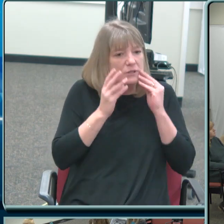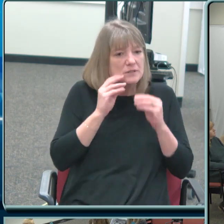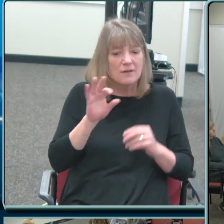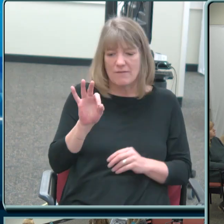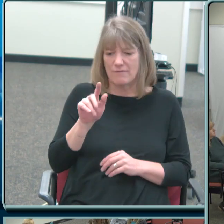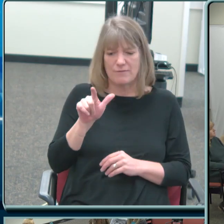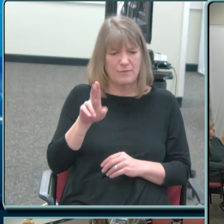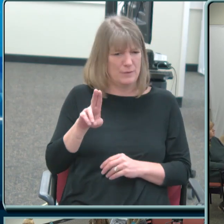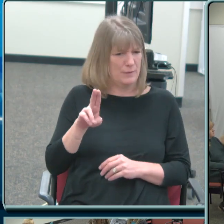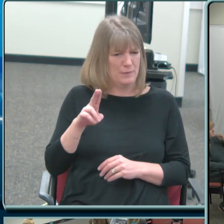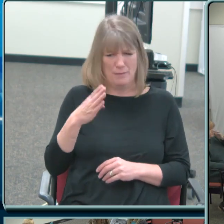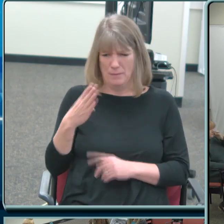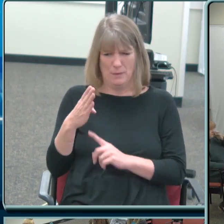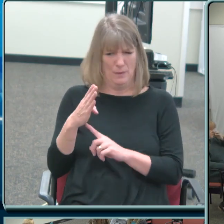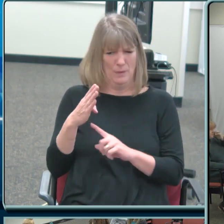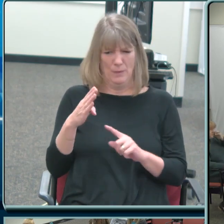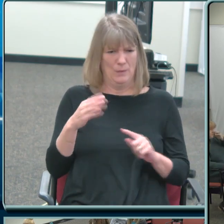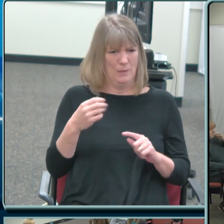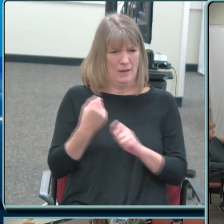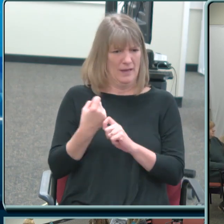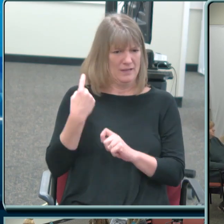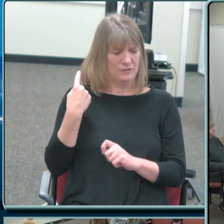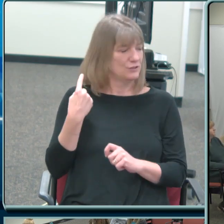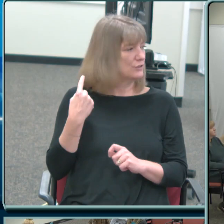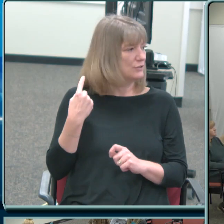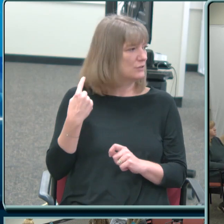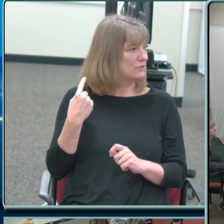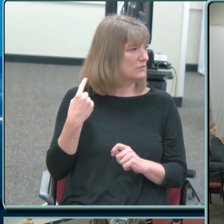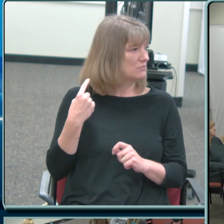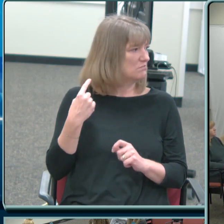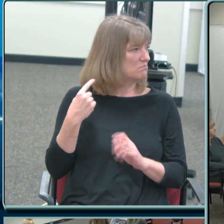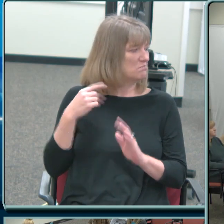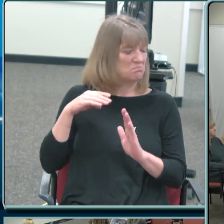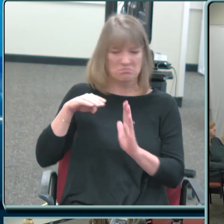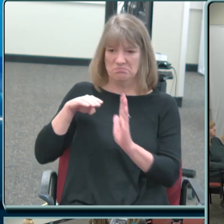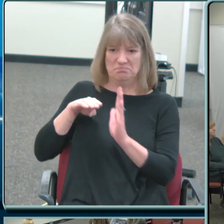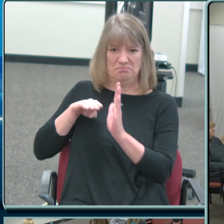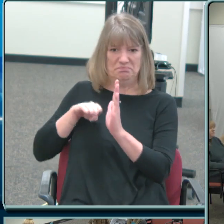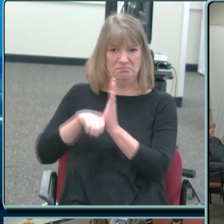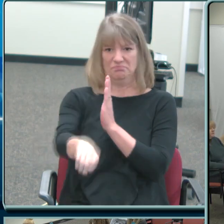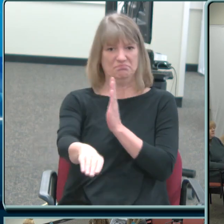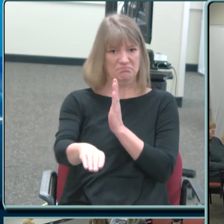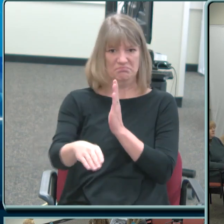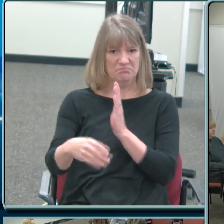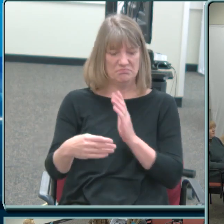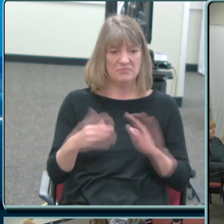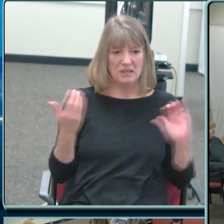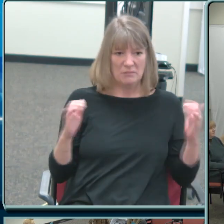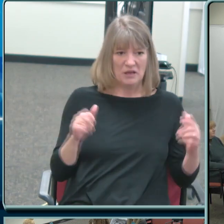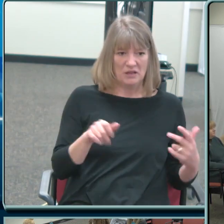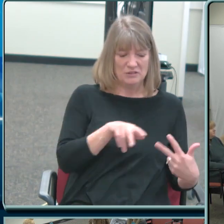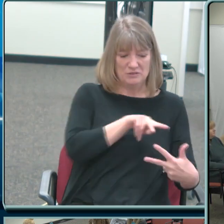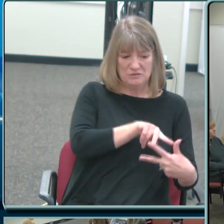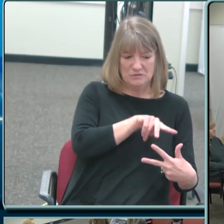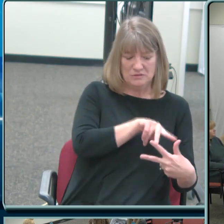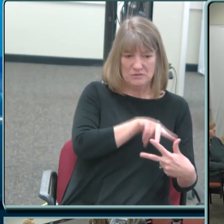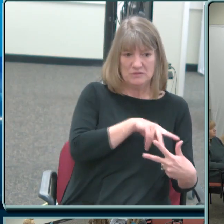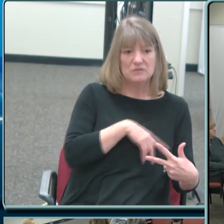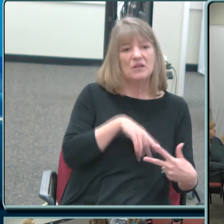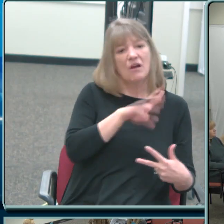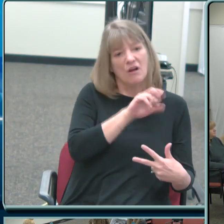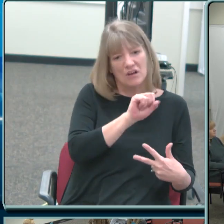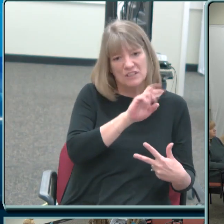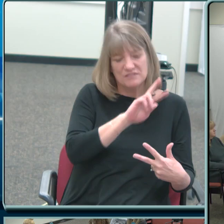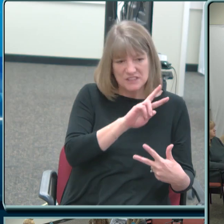is in blue last year. On the left side of the slide was kind of non-existent compared to the other two, right? But we had some RSV, we had